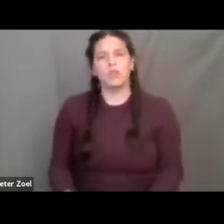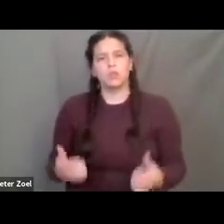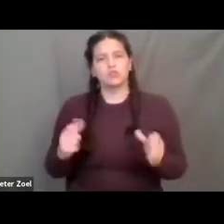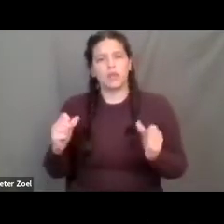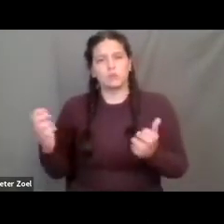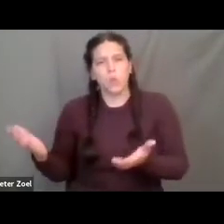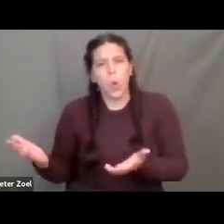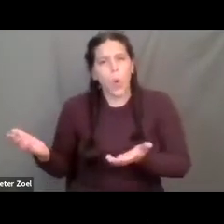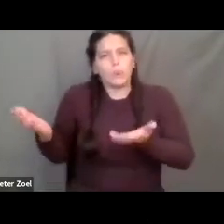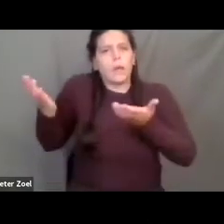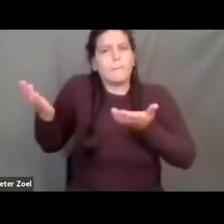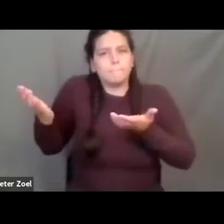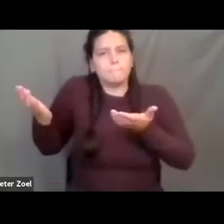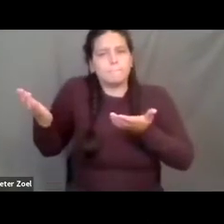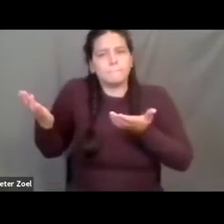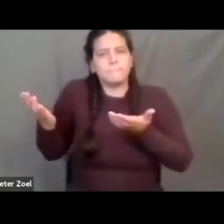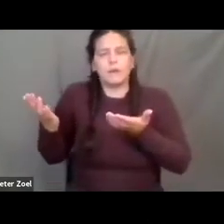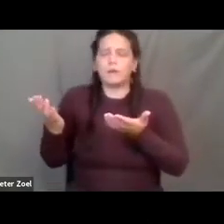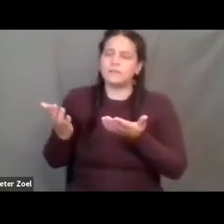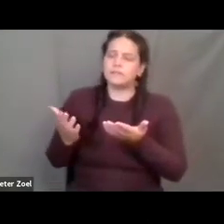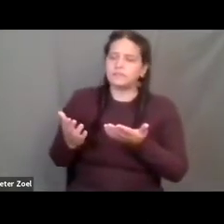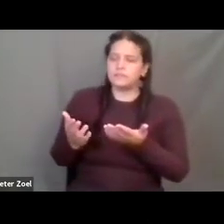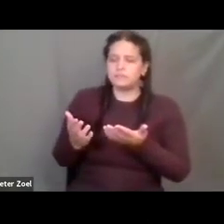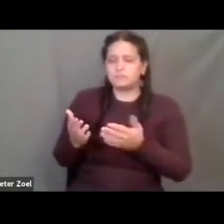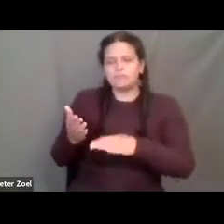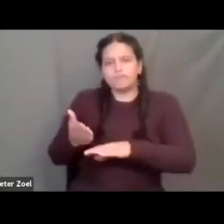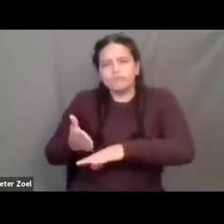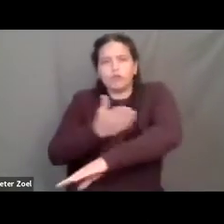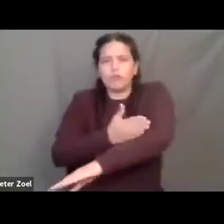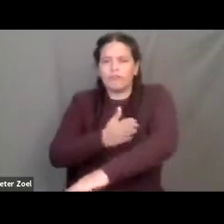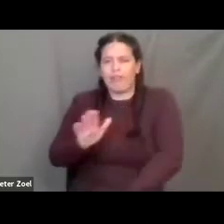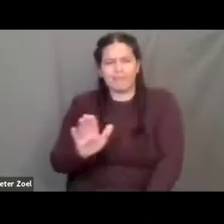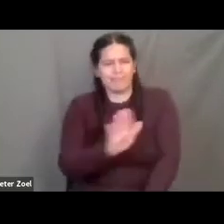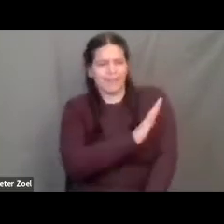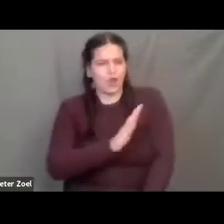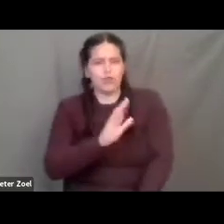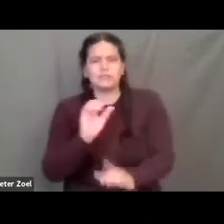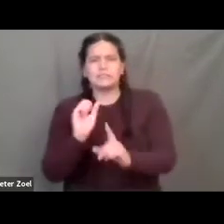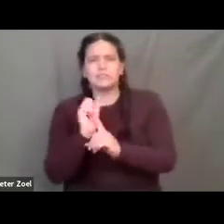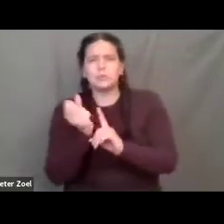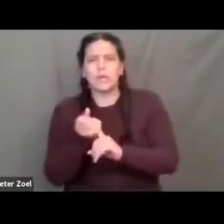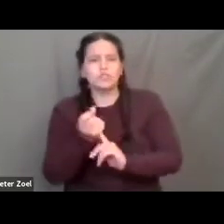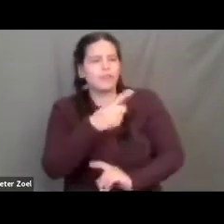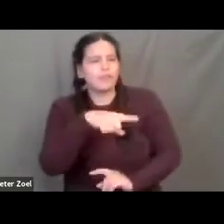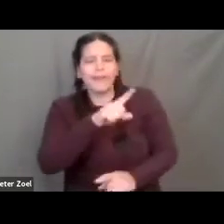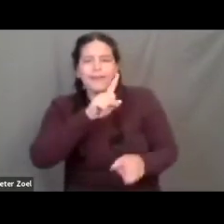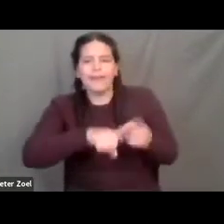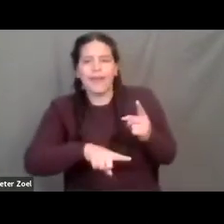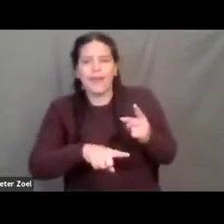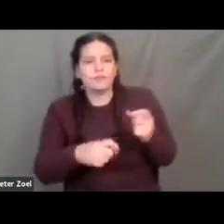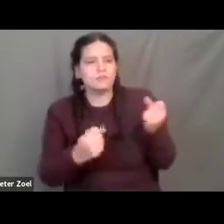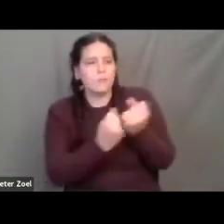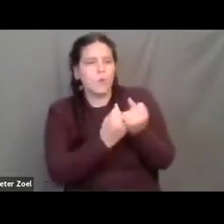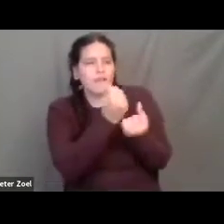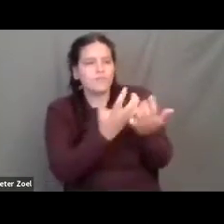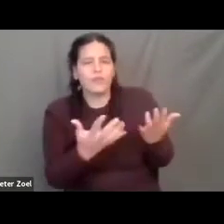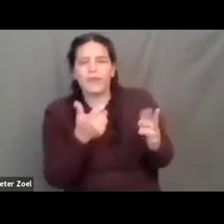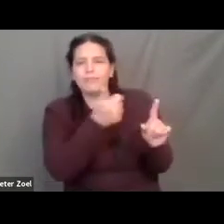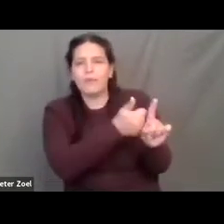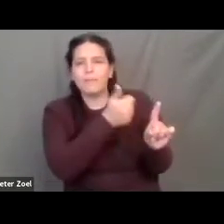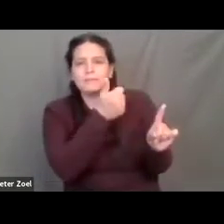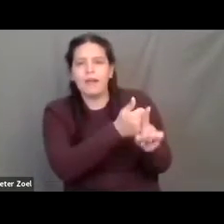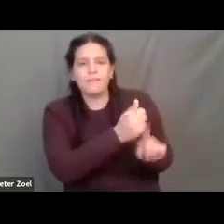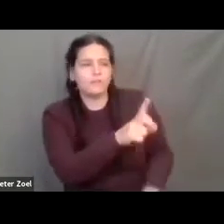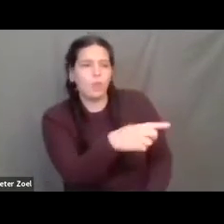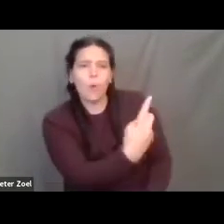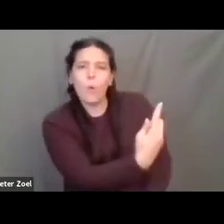better for them, make them easier for them, because they can't shoulder all the burden on their young shoulders. You know, they need to grow up and